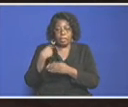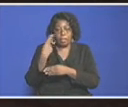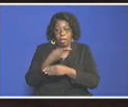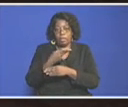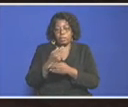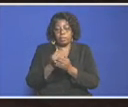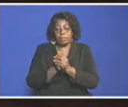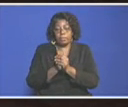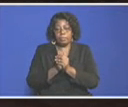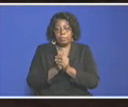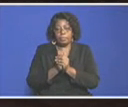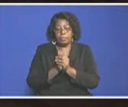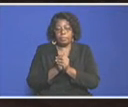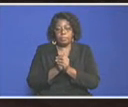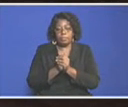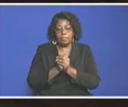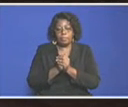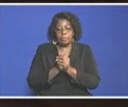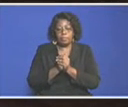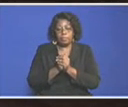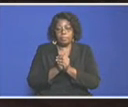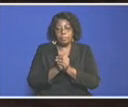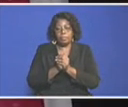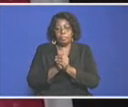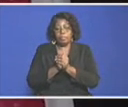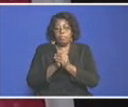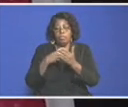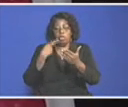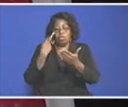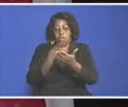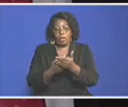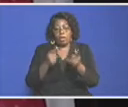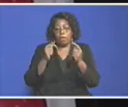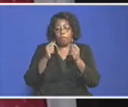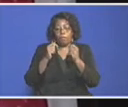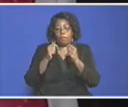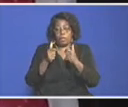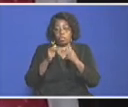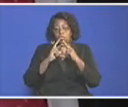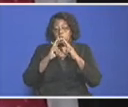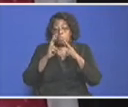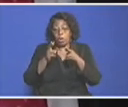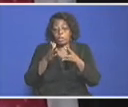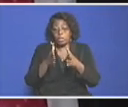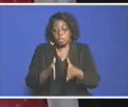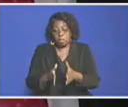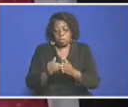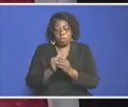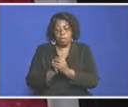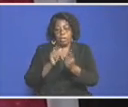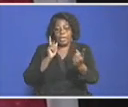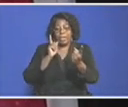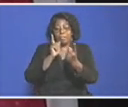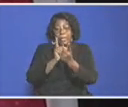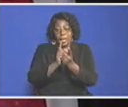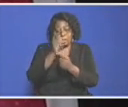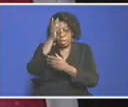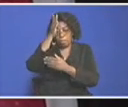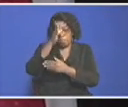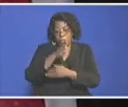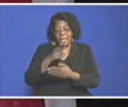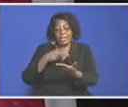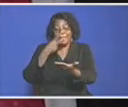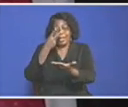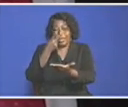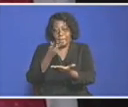well. On the arrival of our first responders, they met a male lying in front of a